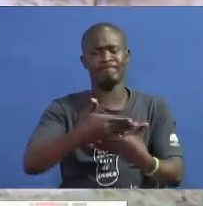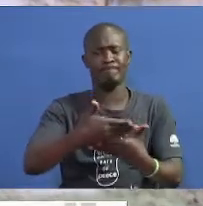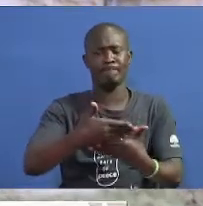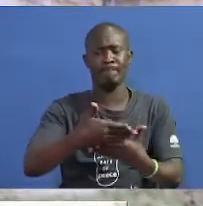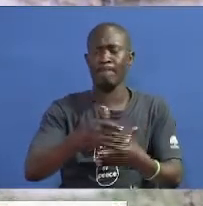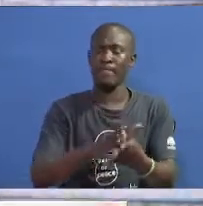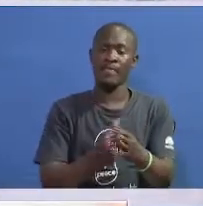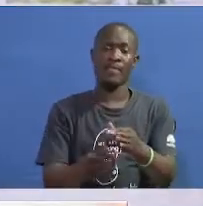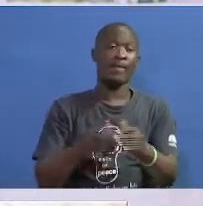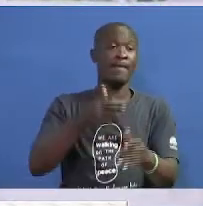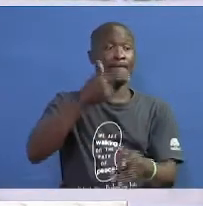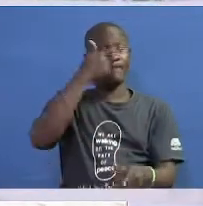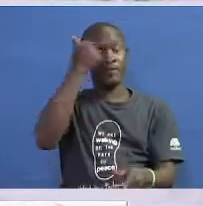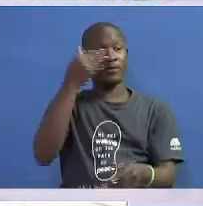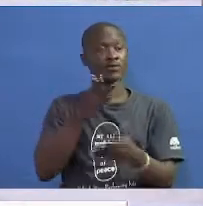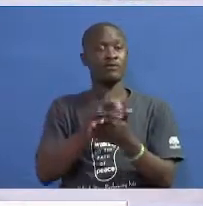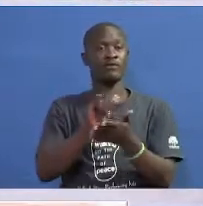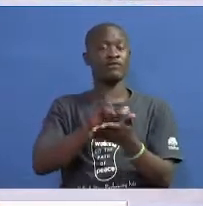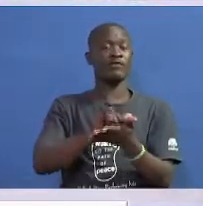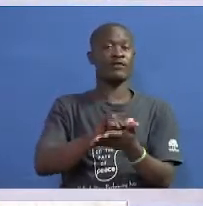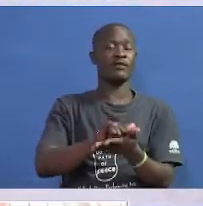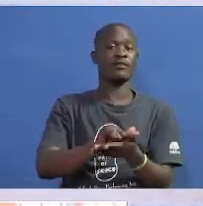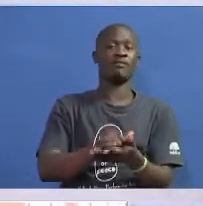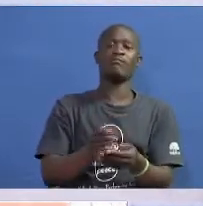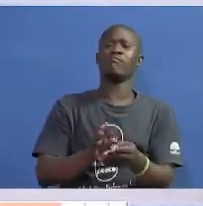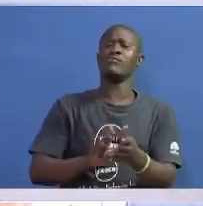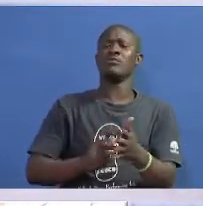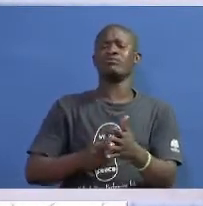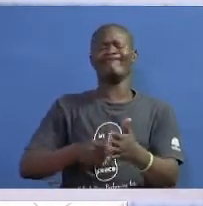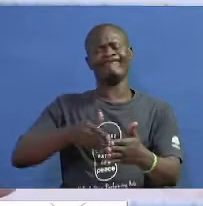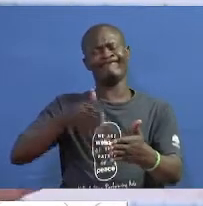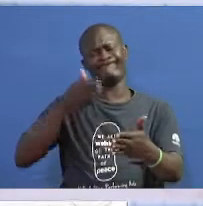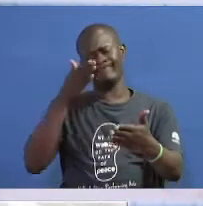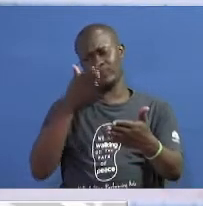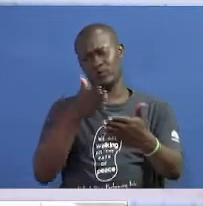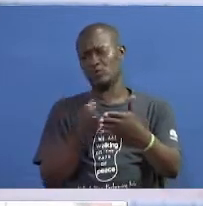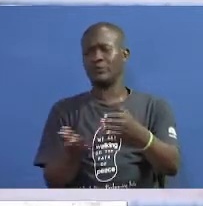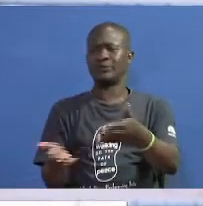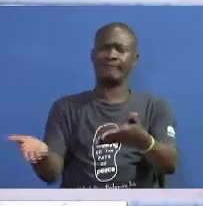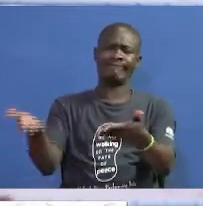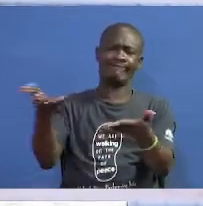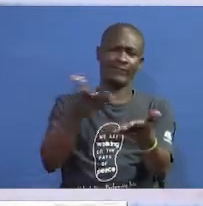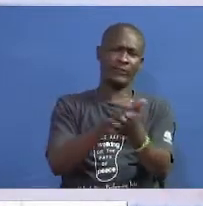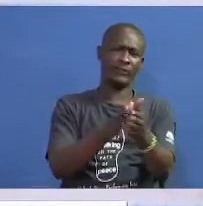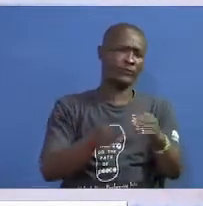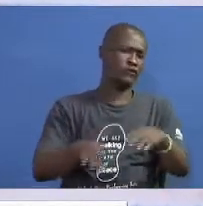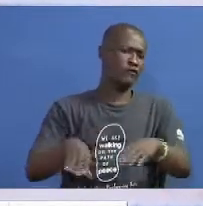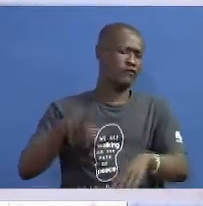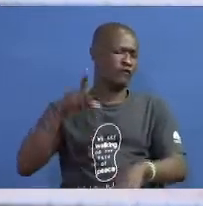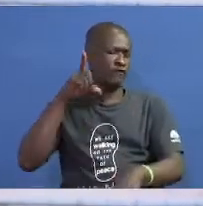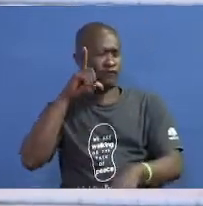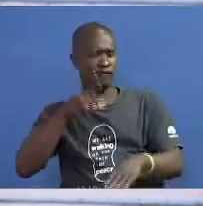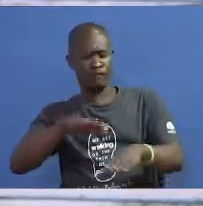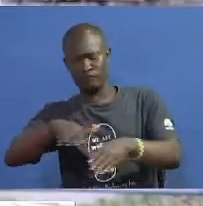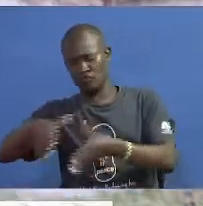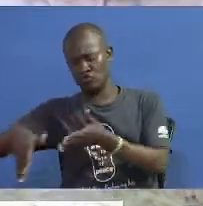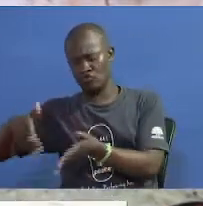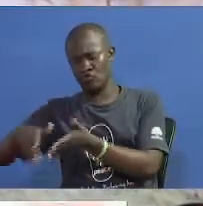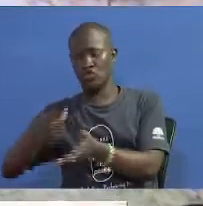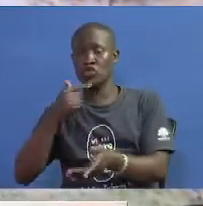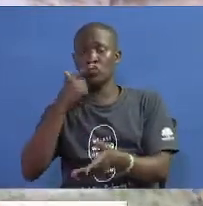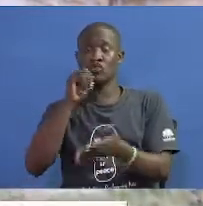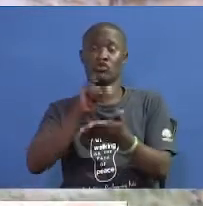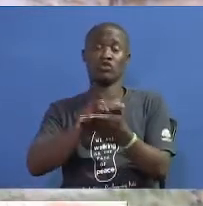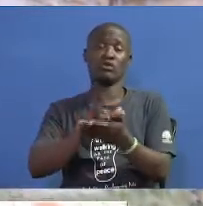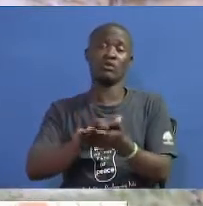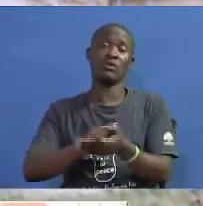computer. And because of the portability, you're actually able to bring those to the bedside, to the point of care,